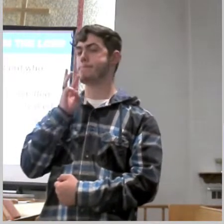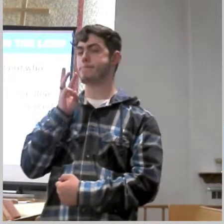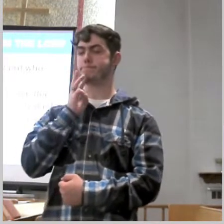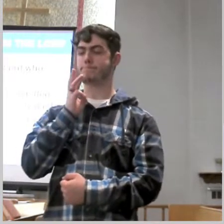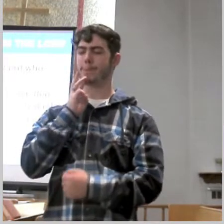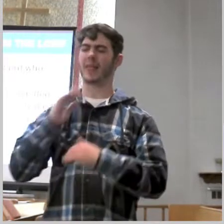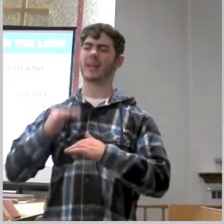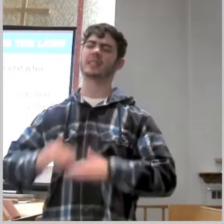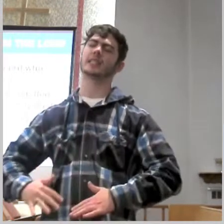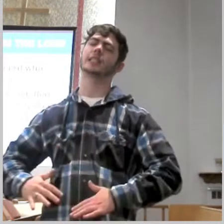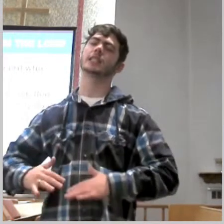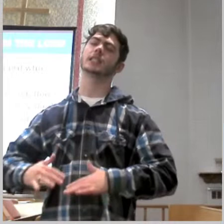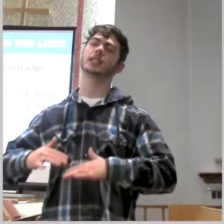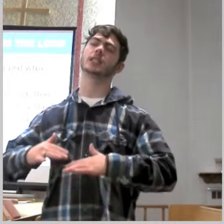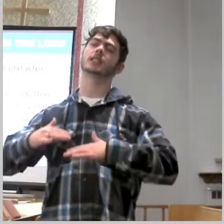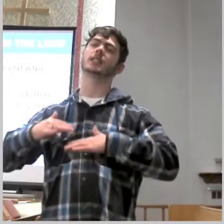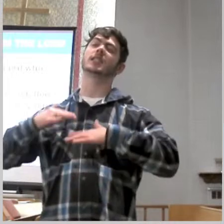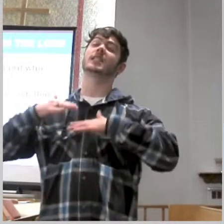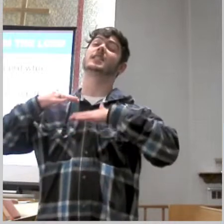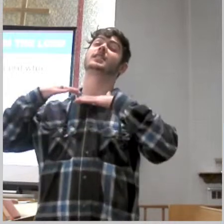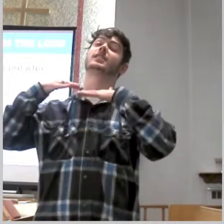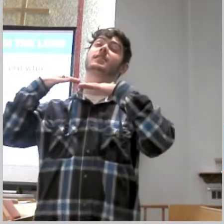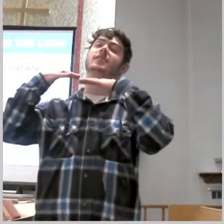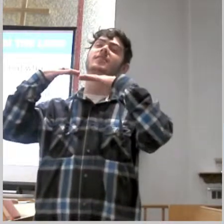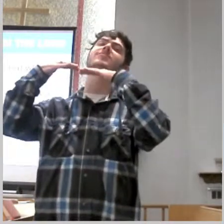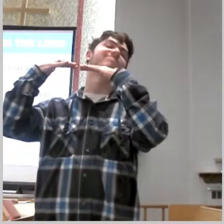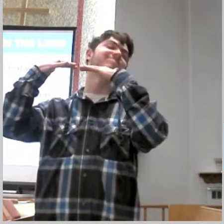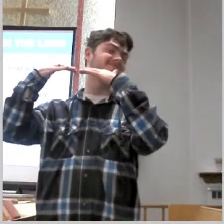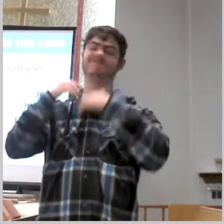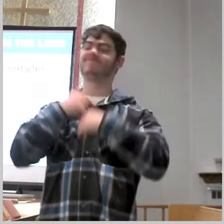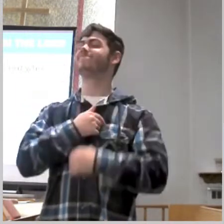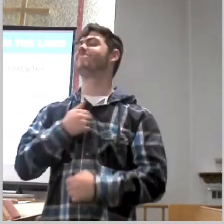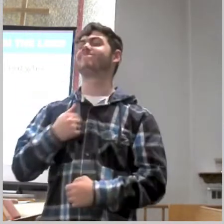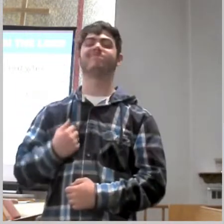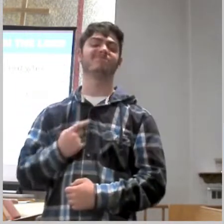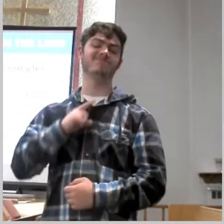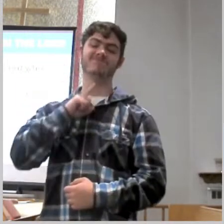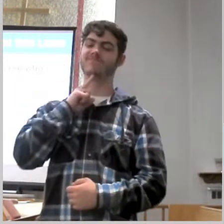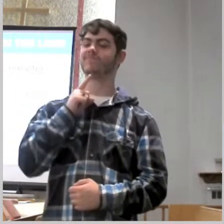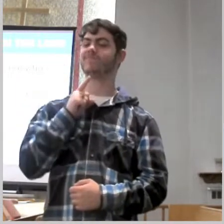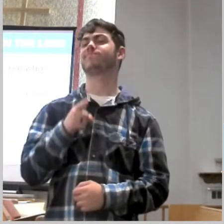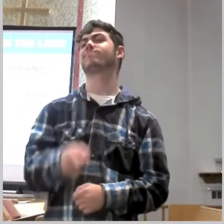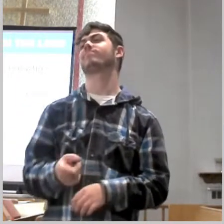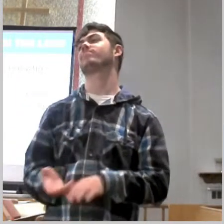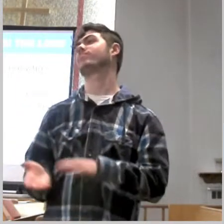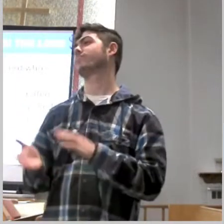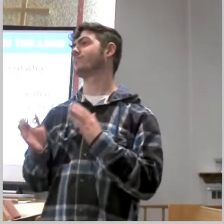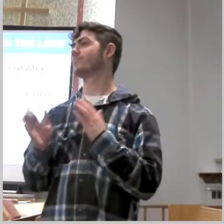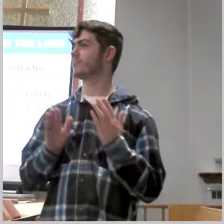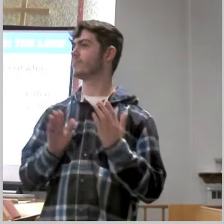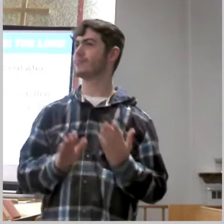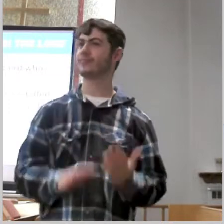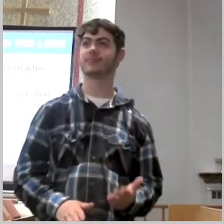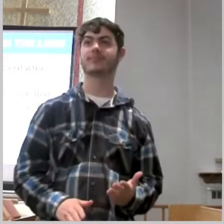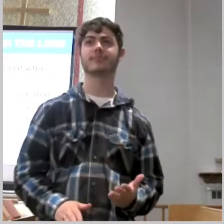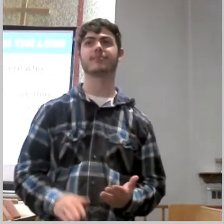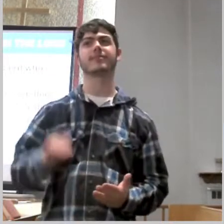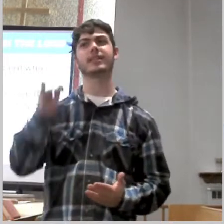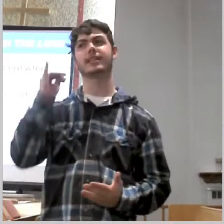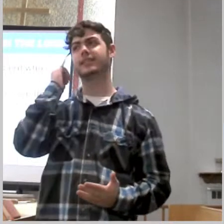side, the water would have engulfed us. We would have